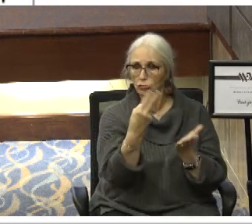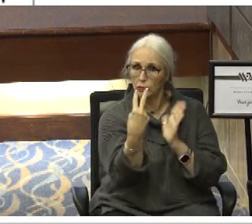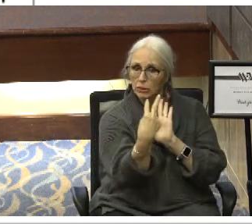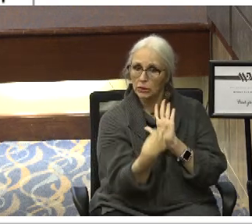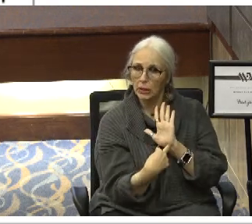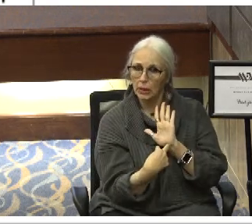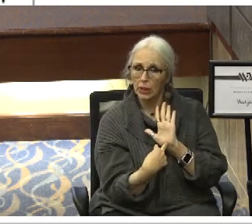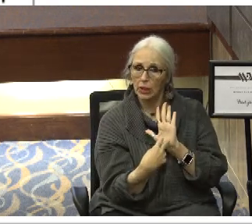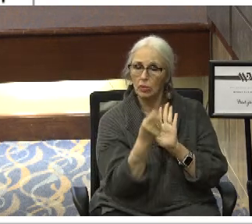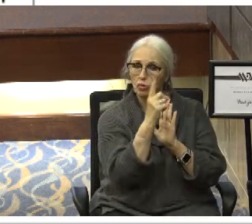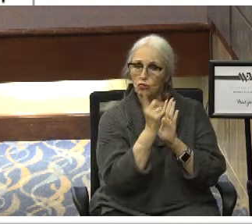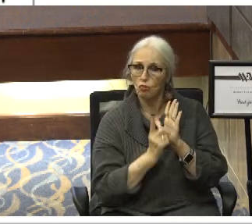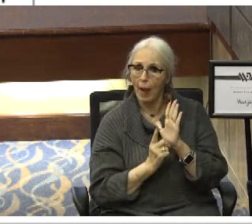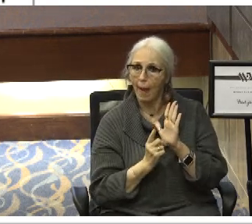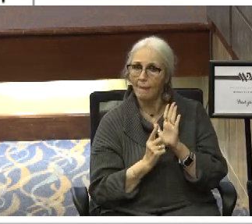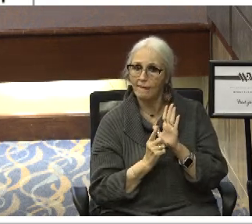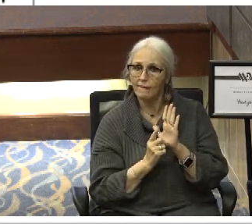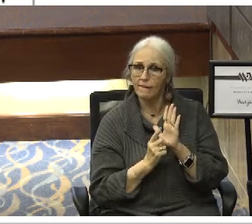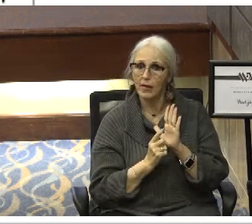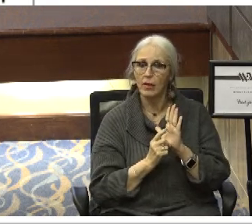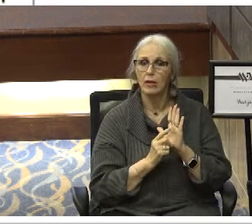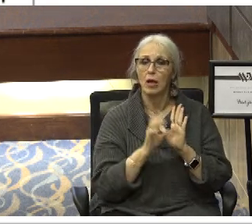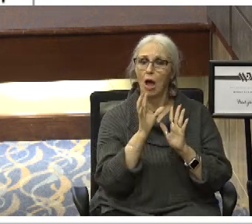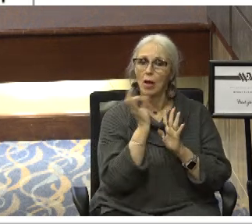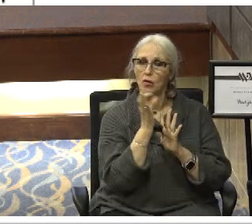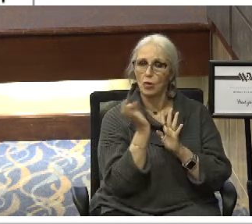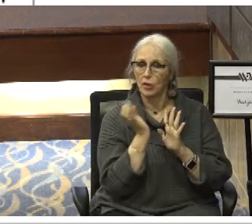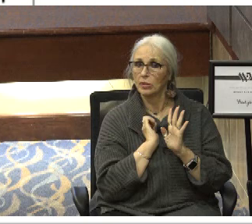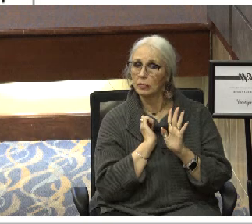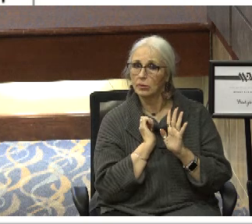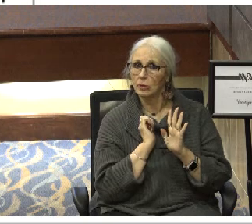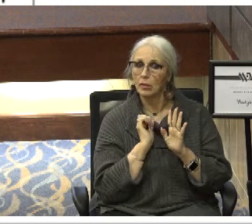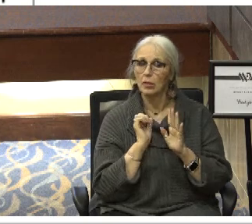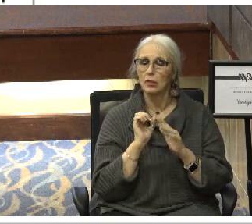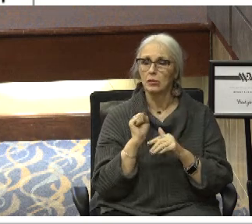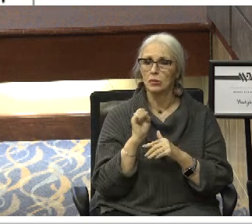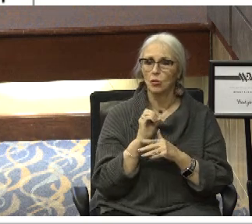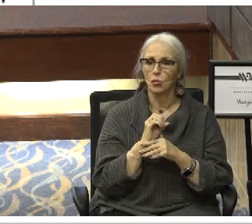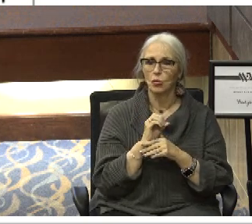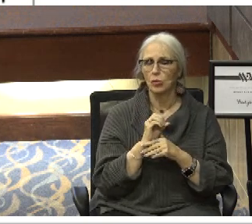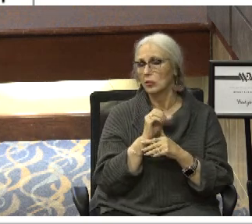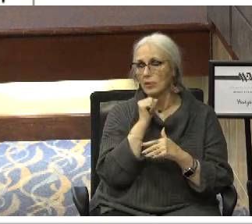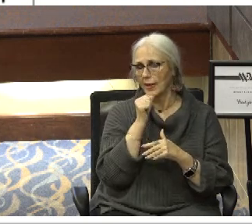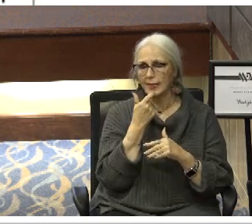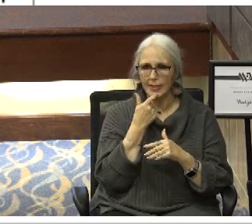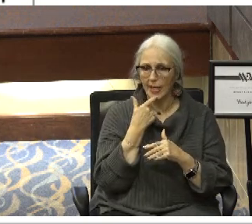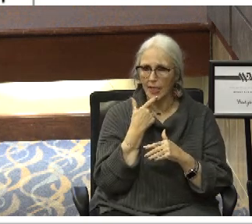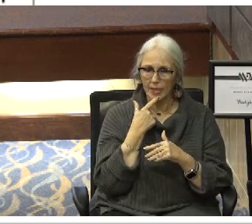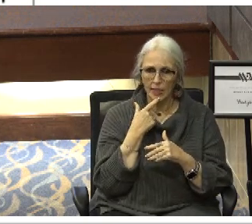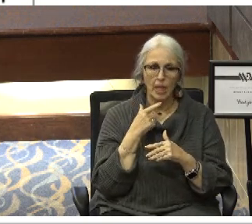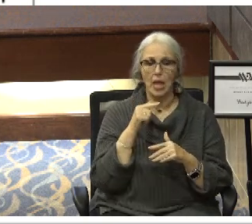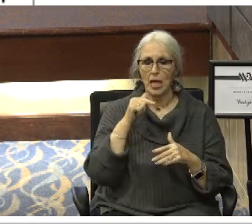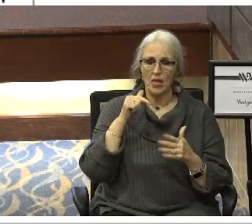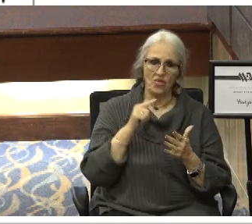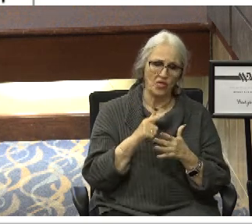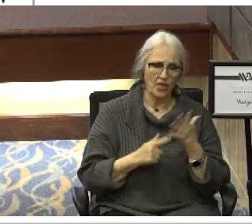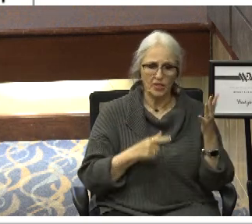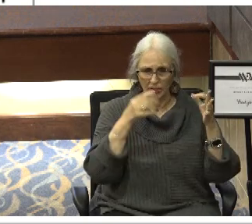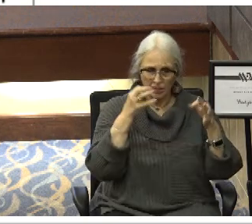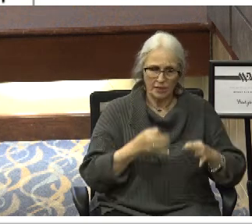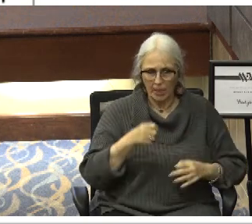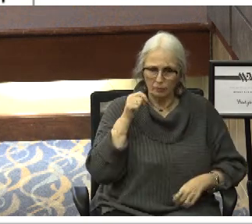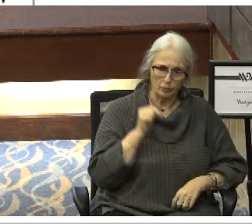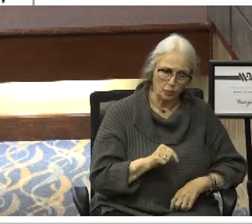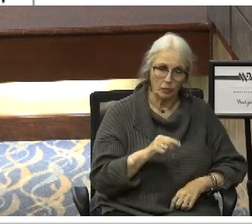draft alternatives. Once again, that's in no way like, are we saying here's where the routes are going to go? We're bringing them to the public so they